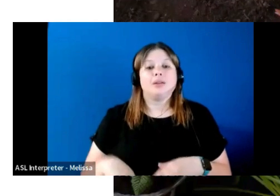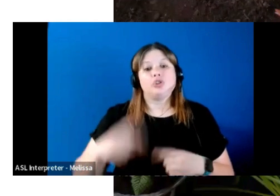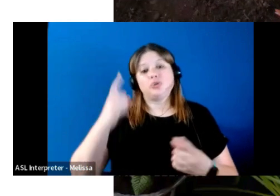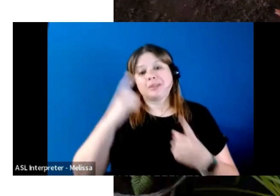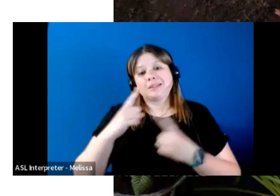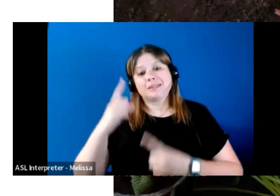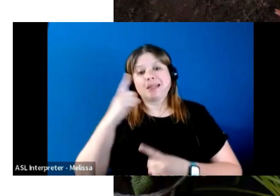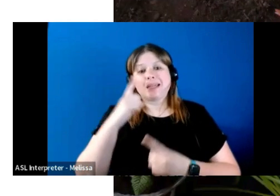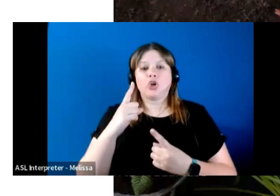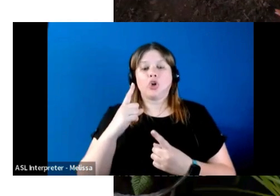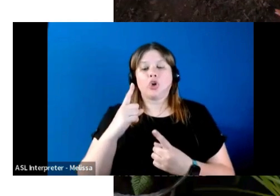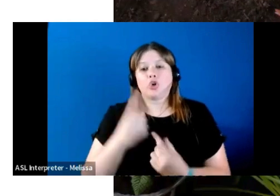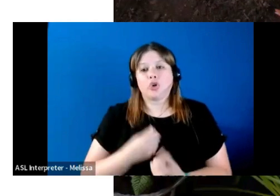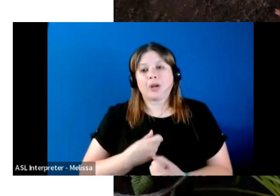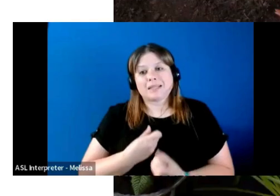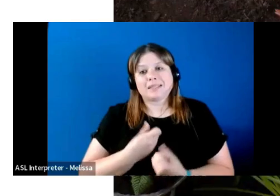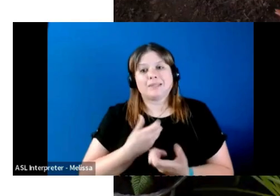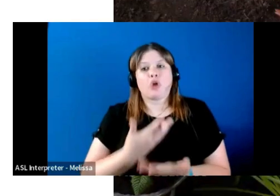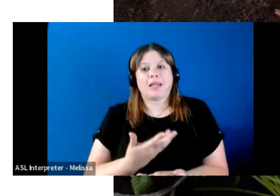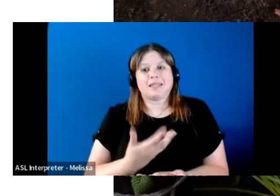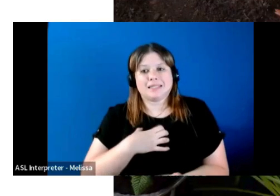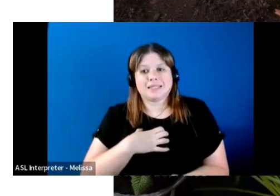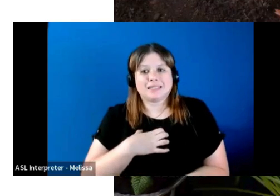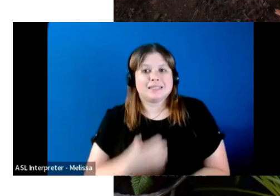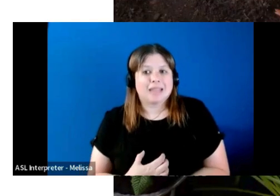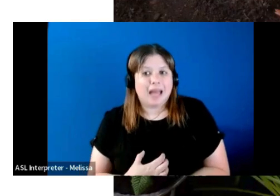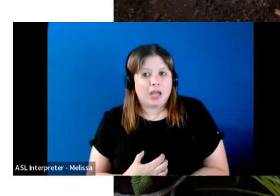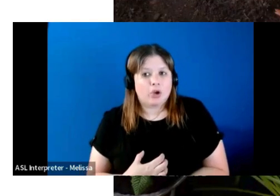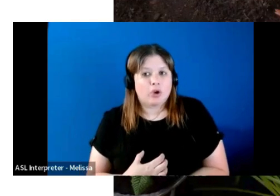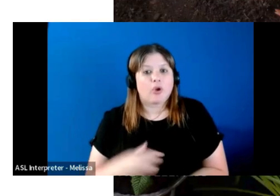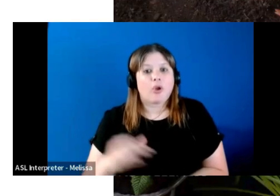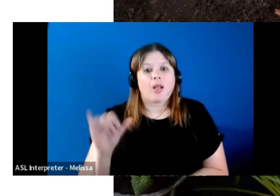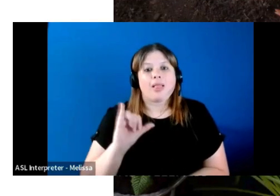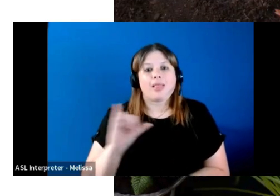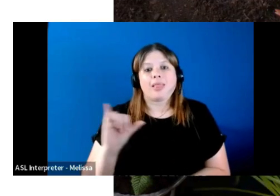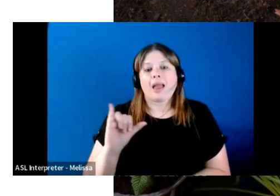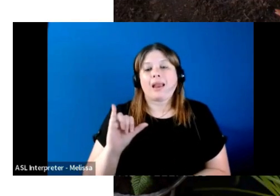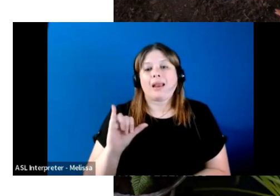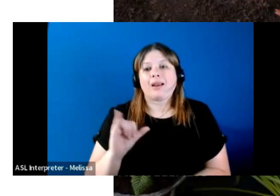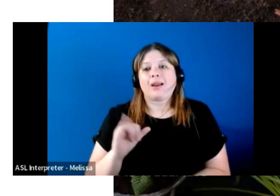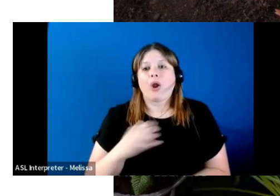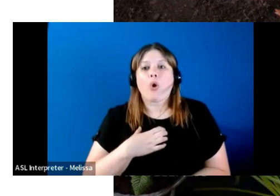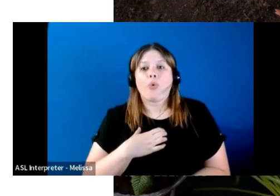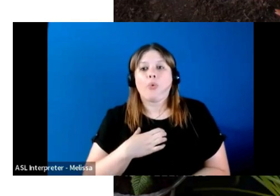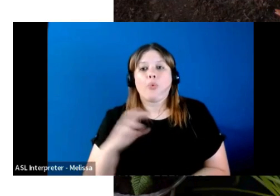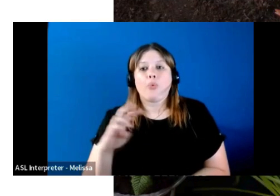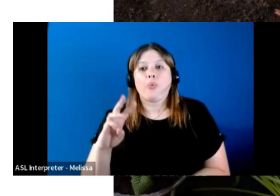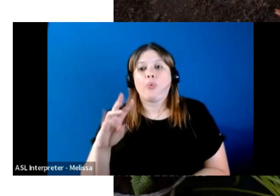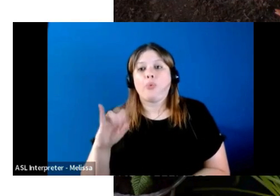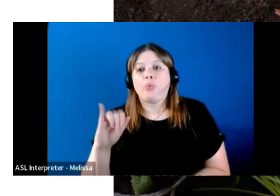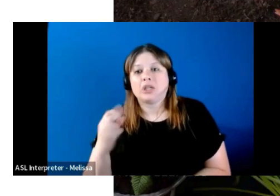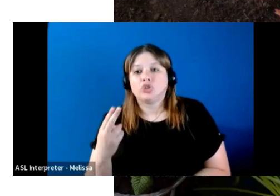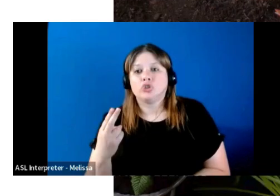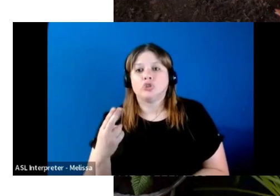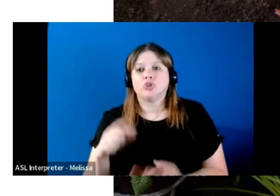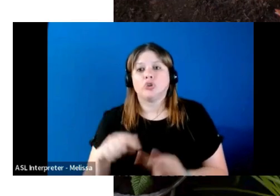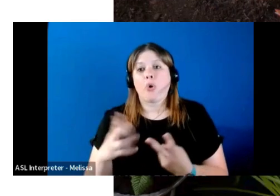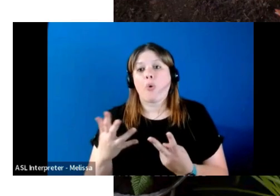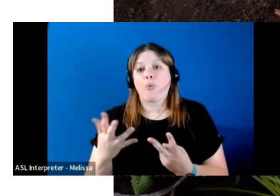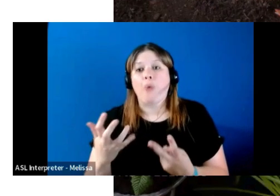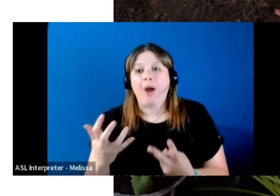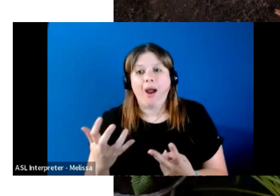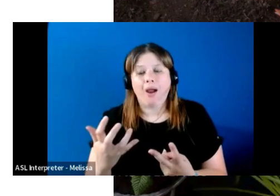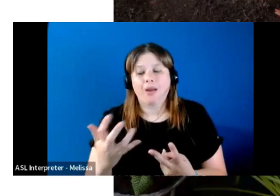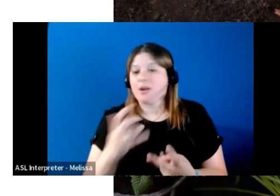expressions of a desire as a wish, a want, not a demand. And so if